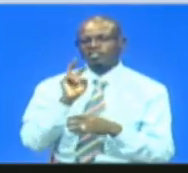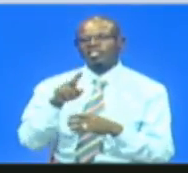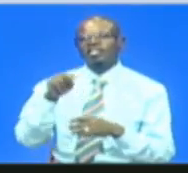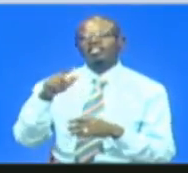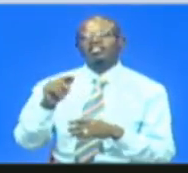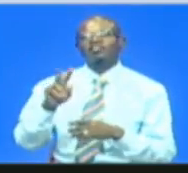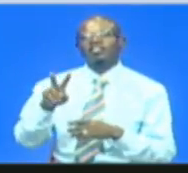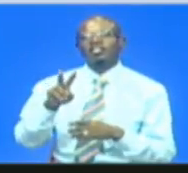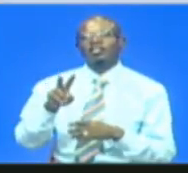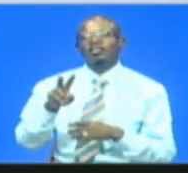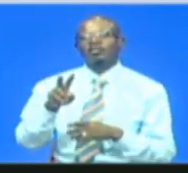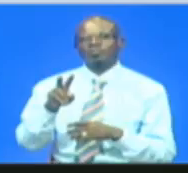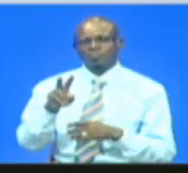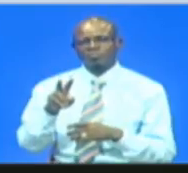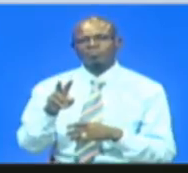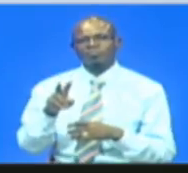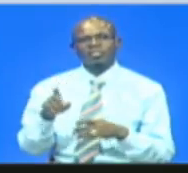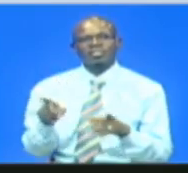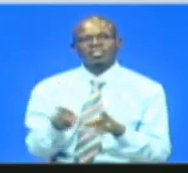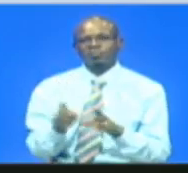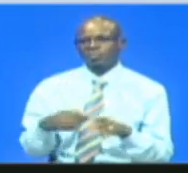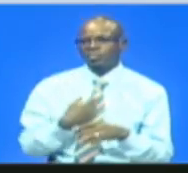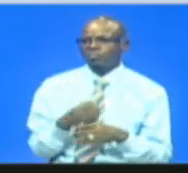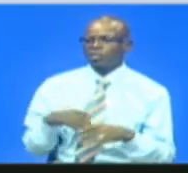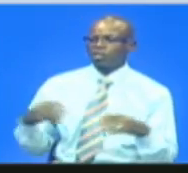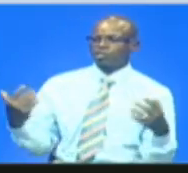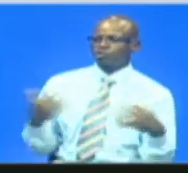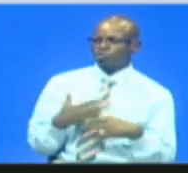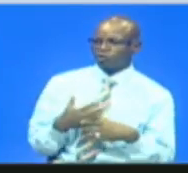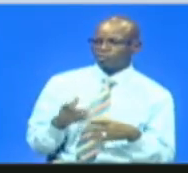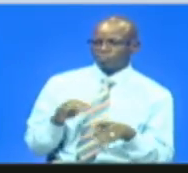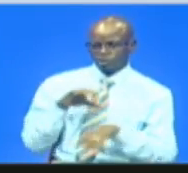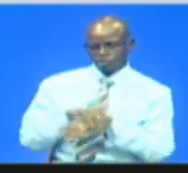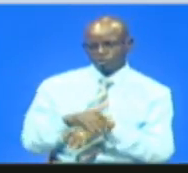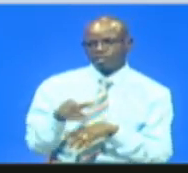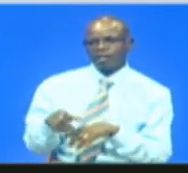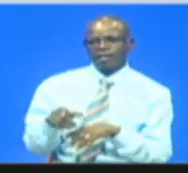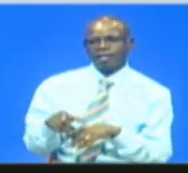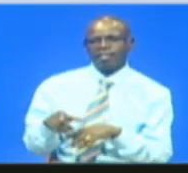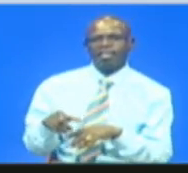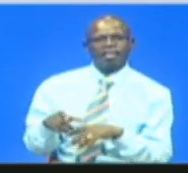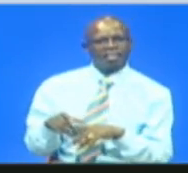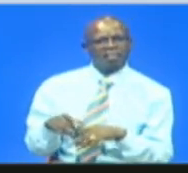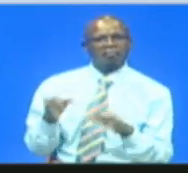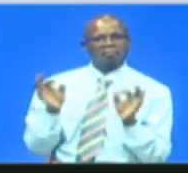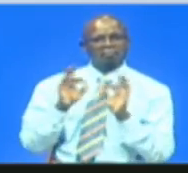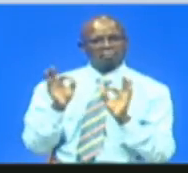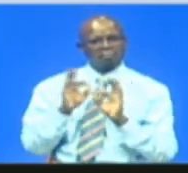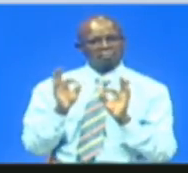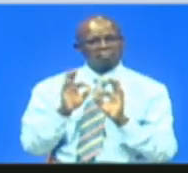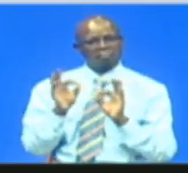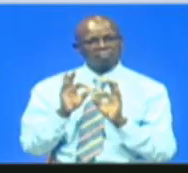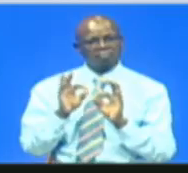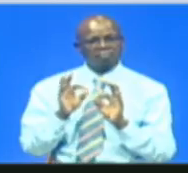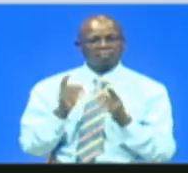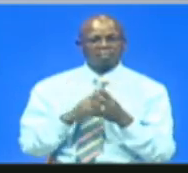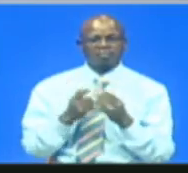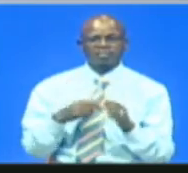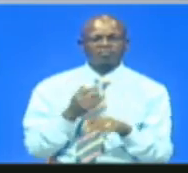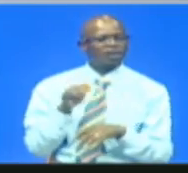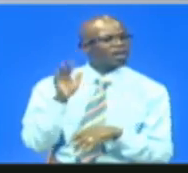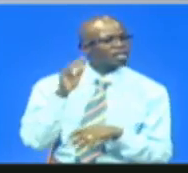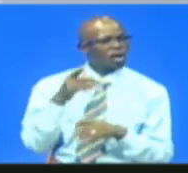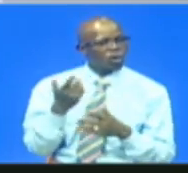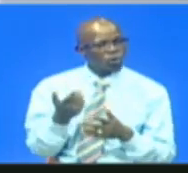favored. I tried and oops, I received a call from NTV and I was like, Njoroge, are you serious? Then I had Trace and I was like, wow. Go